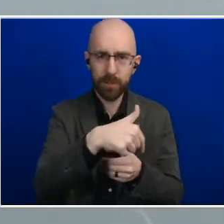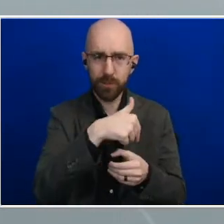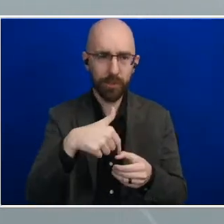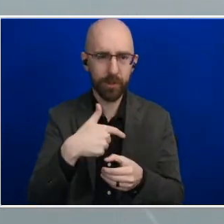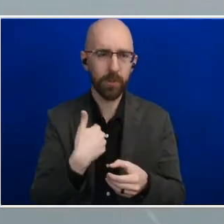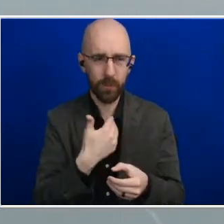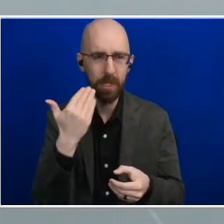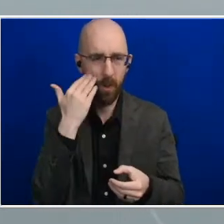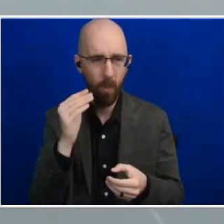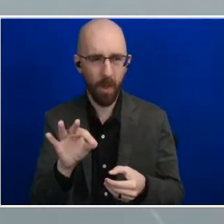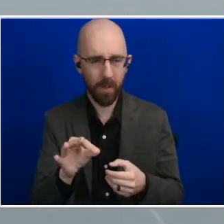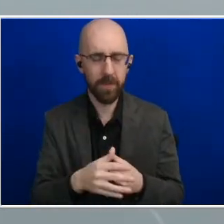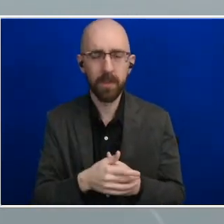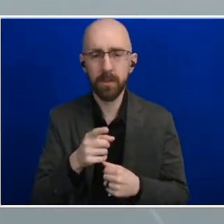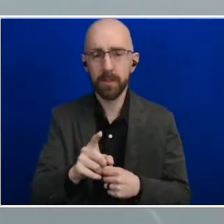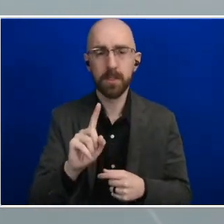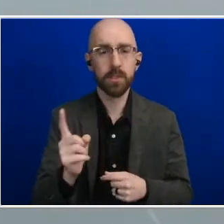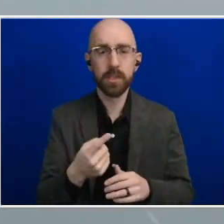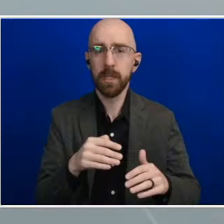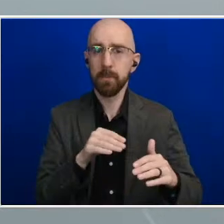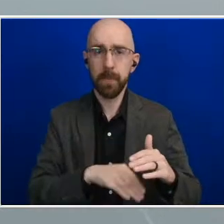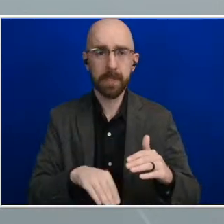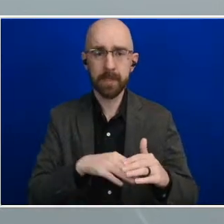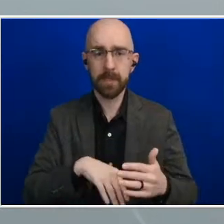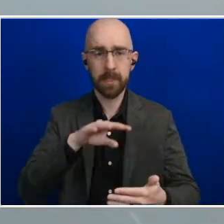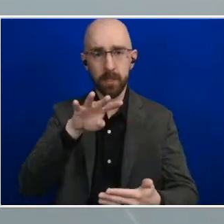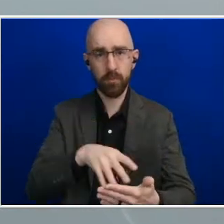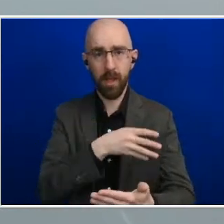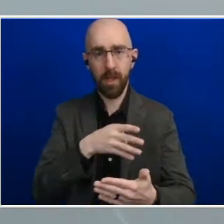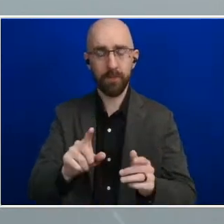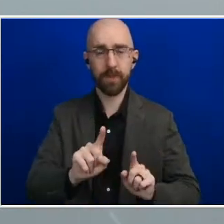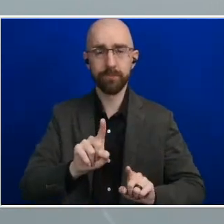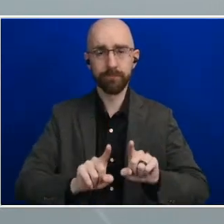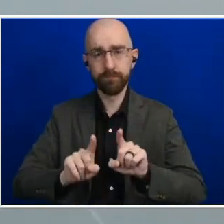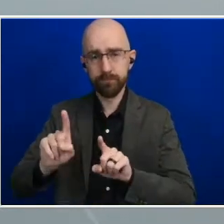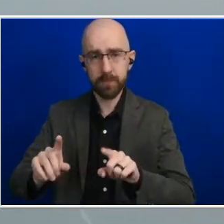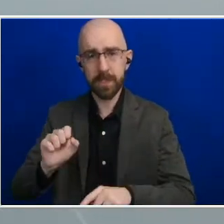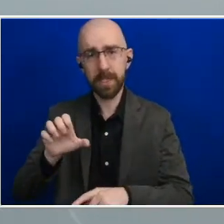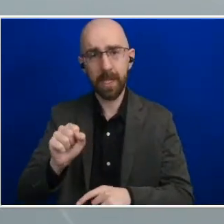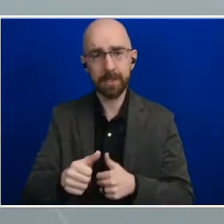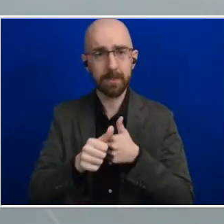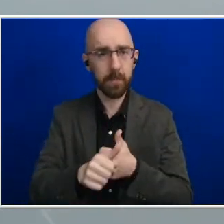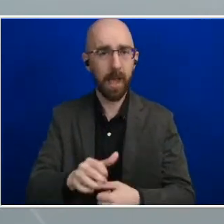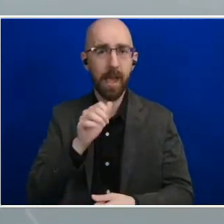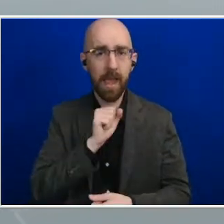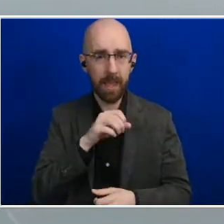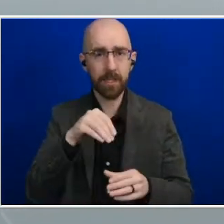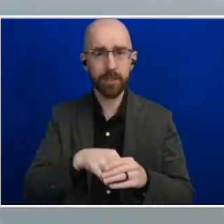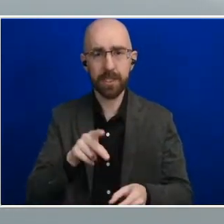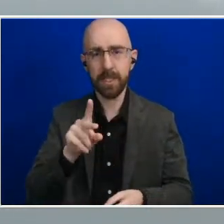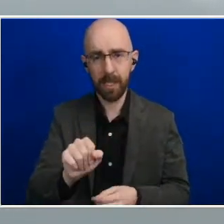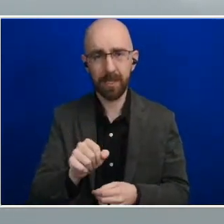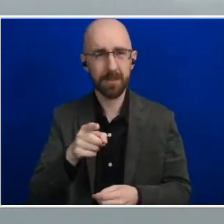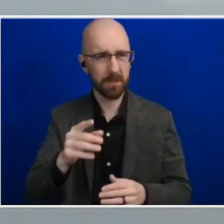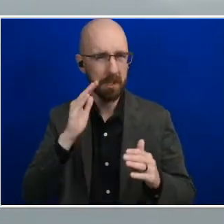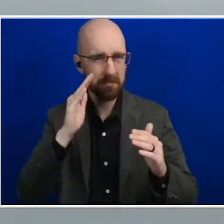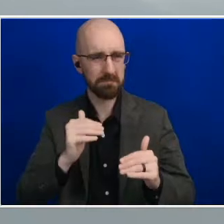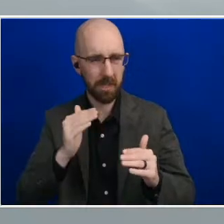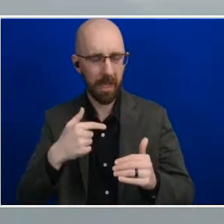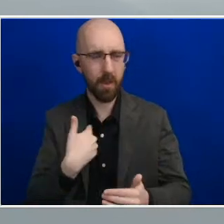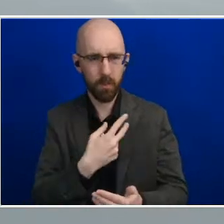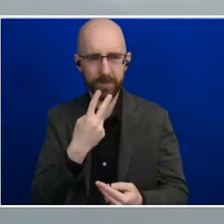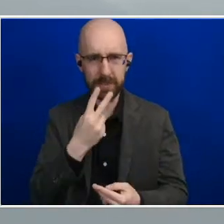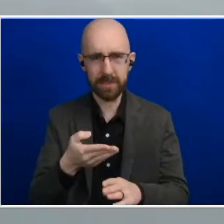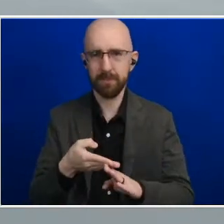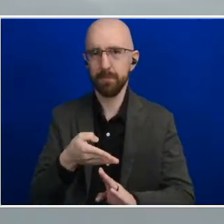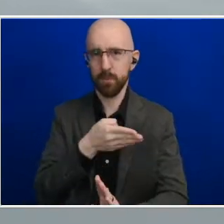just basically a graph of measles cases by age in Kansas. And as you would expect, as we have seen in previous outbreaks, or